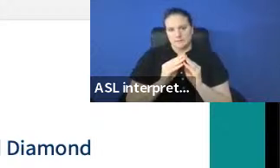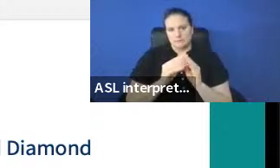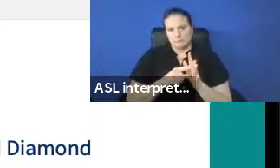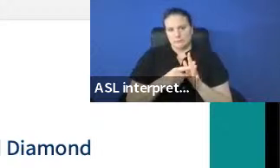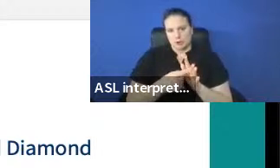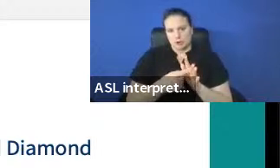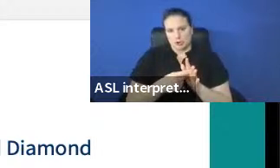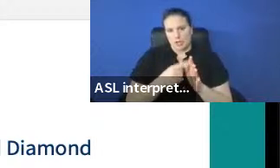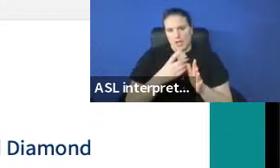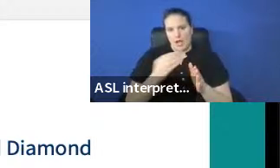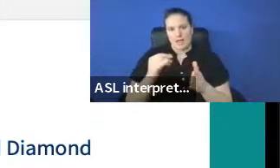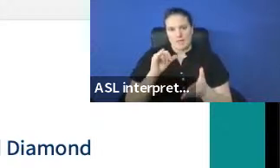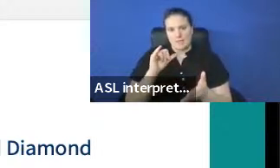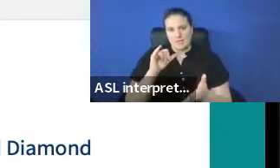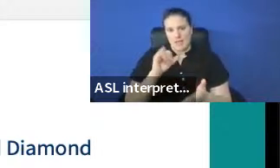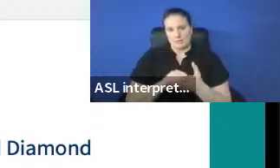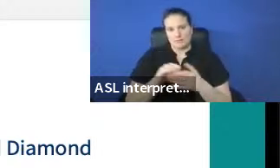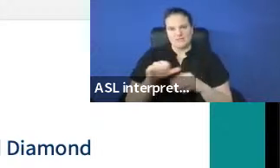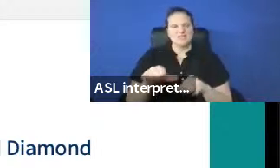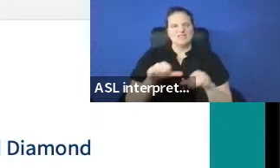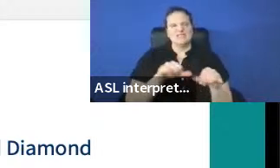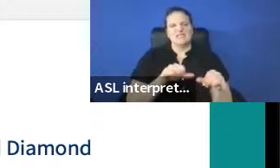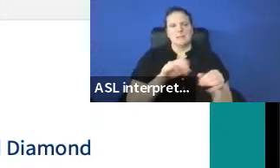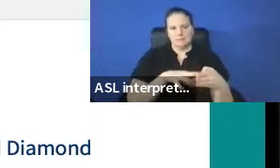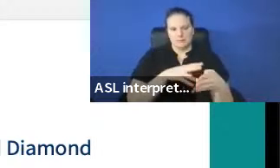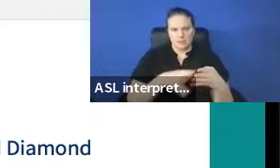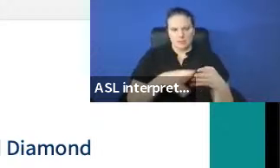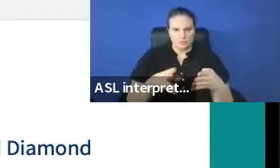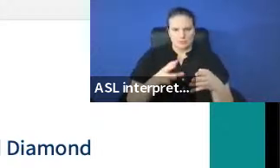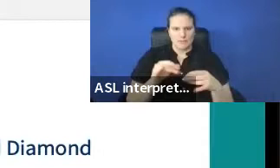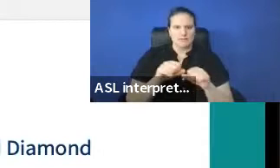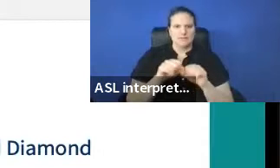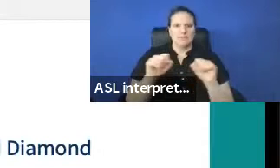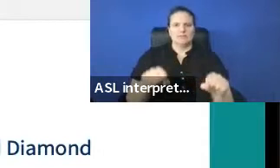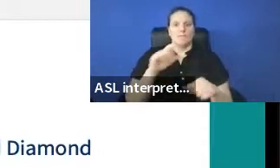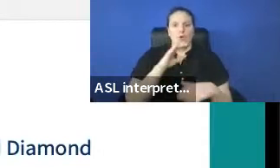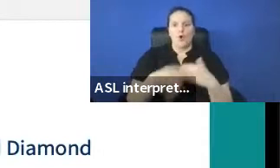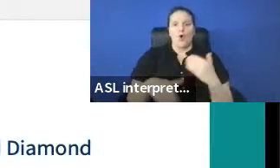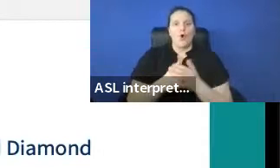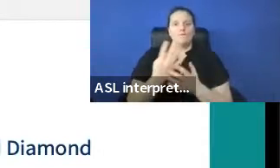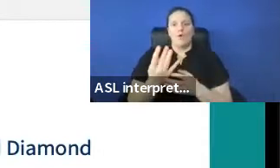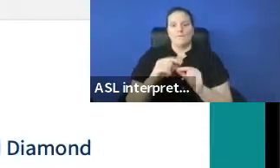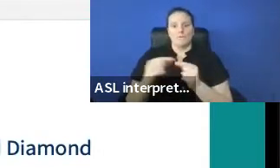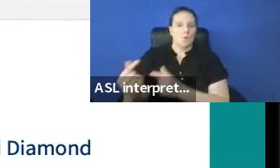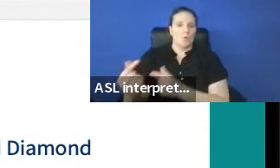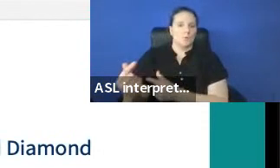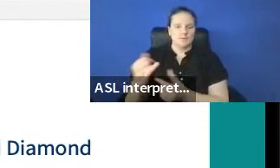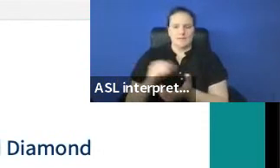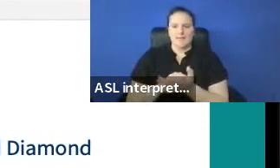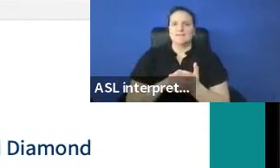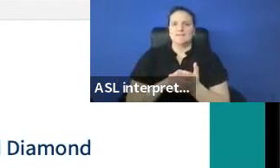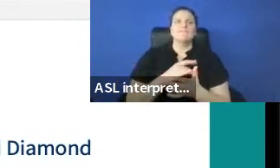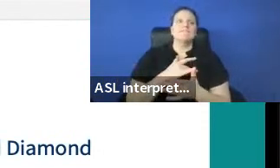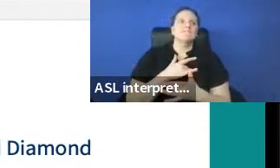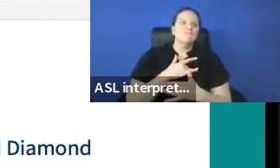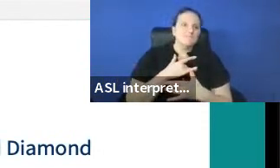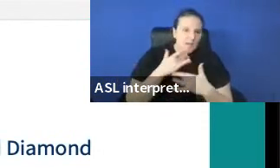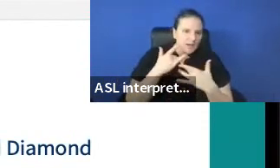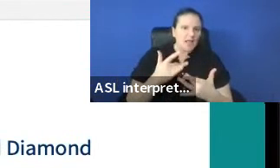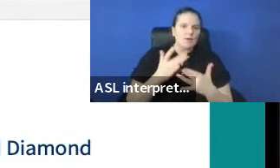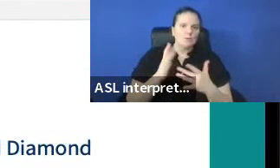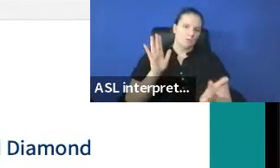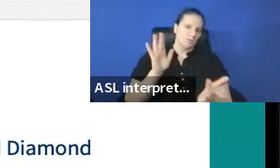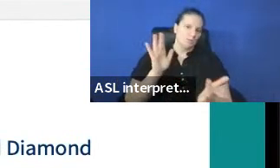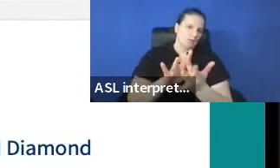initially, and that was the same schedule and system for all 4 of the groups. Is very likely that we will reach